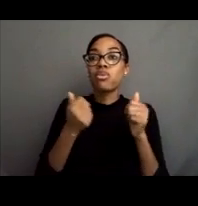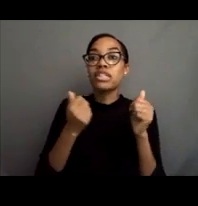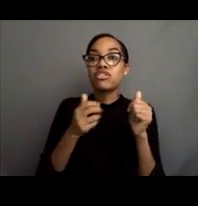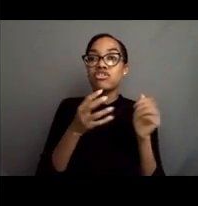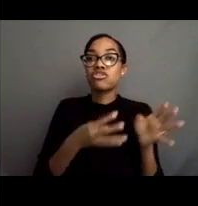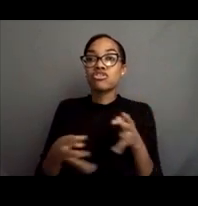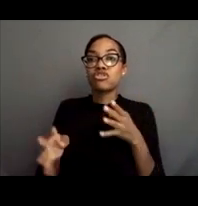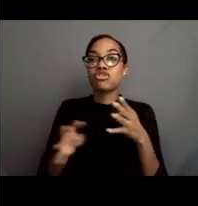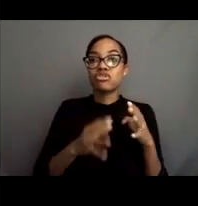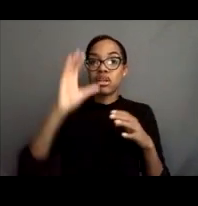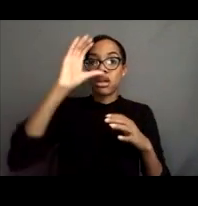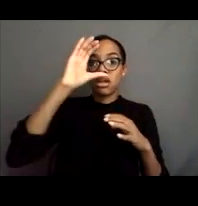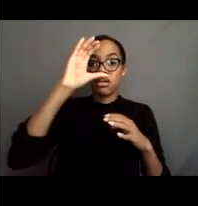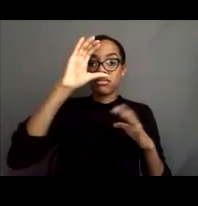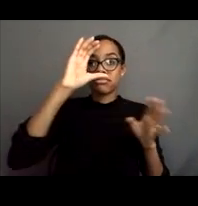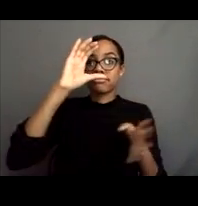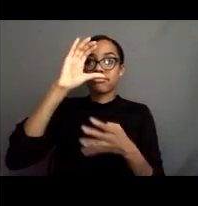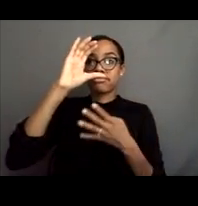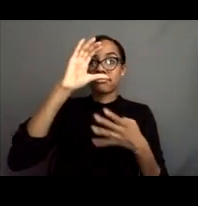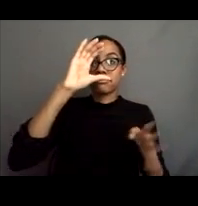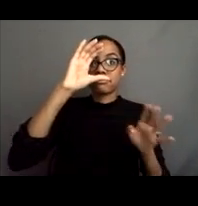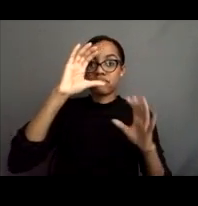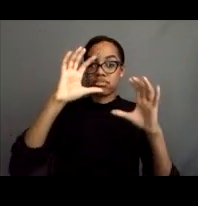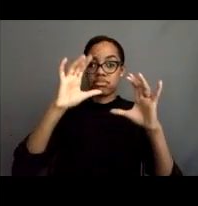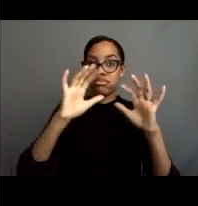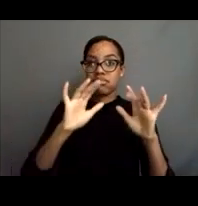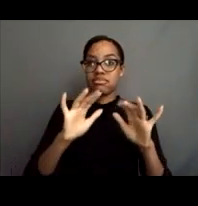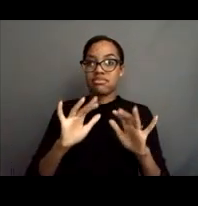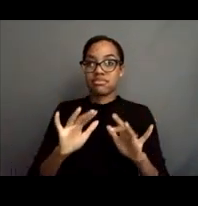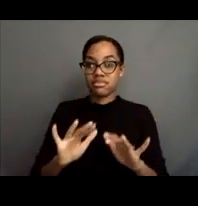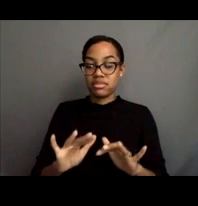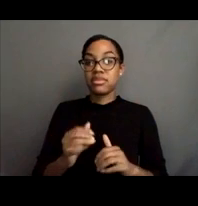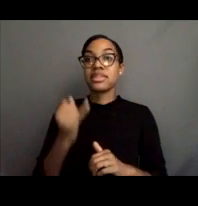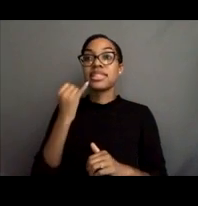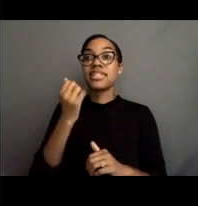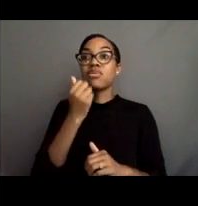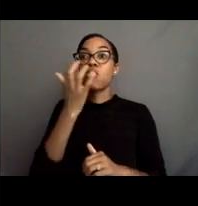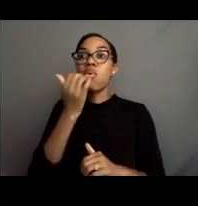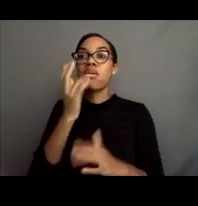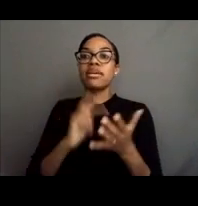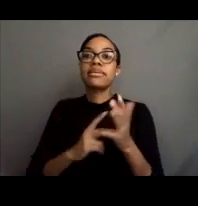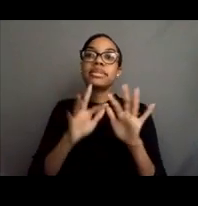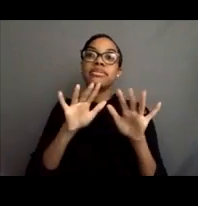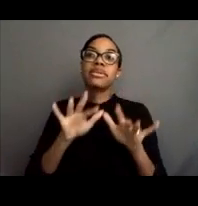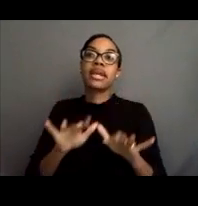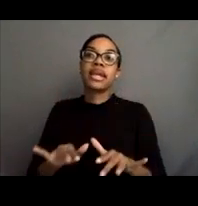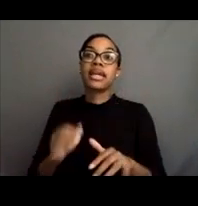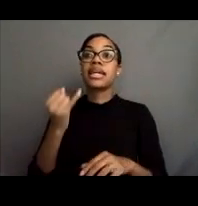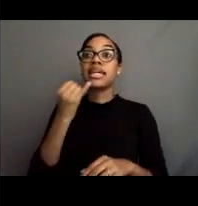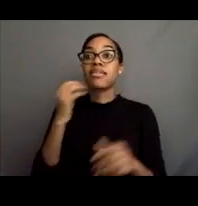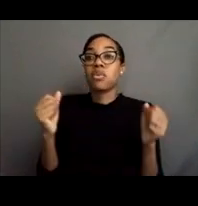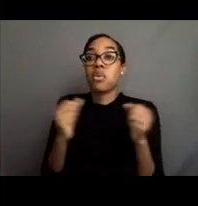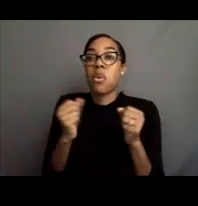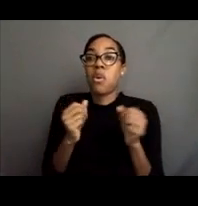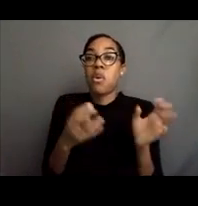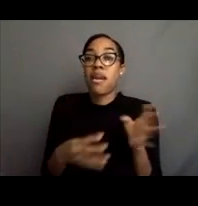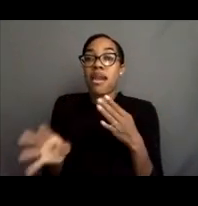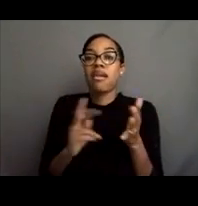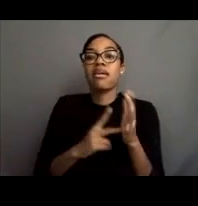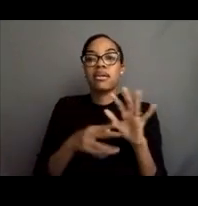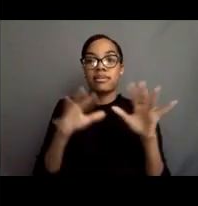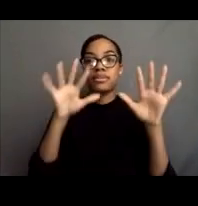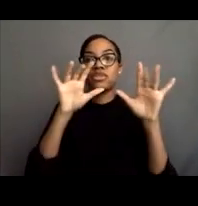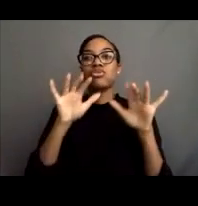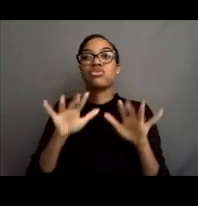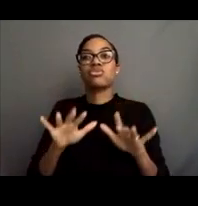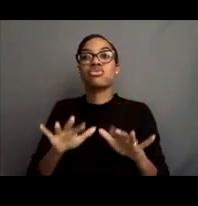falls, it's going to get above freezing? You see, this looks like a little nose sticking out here. We call this a warm nose. And so the air is just warm enough.